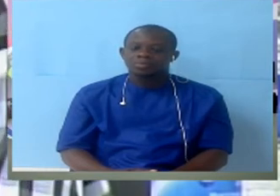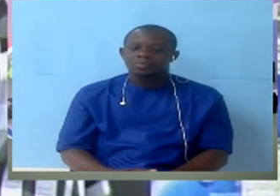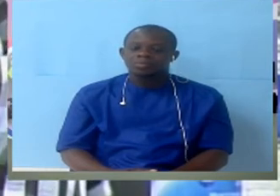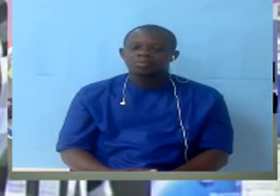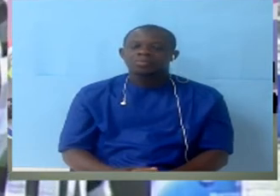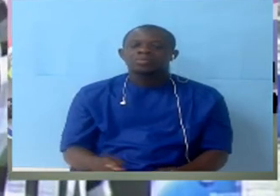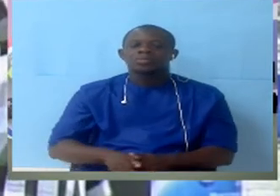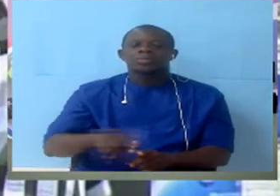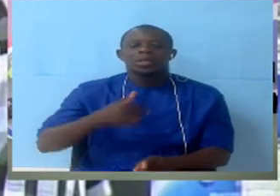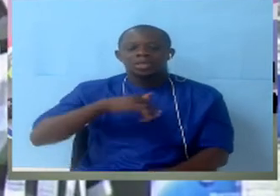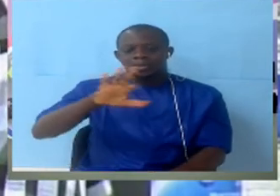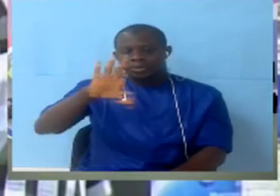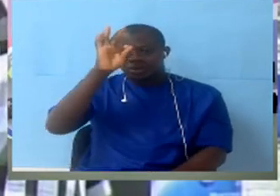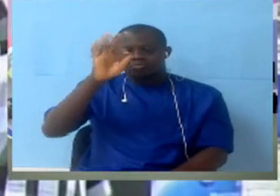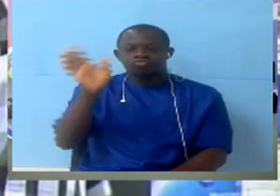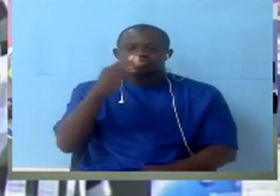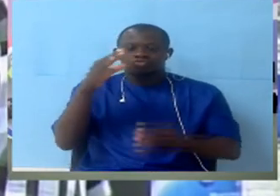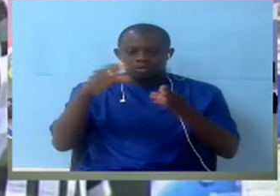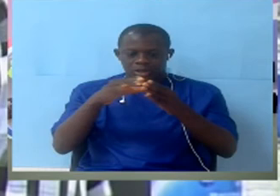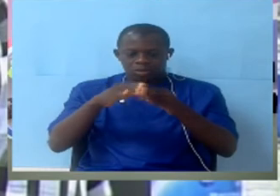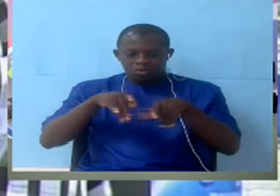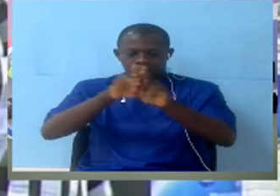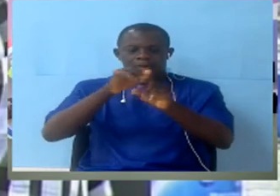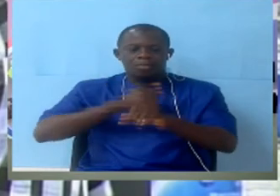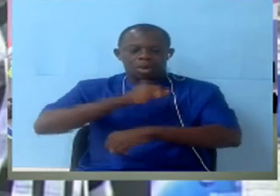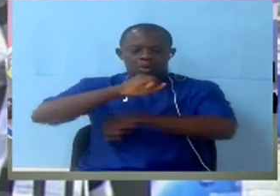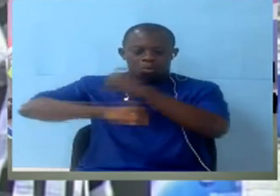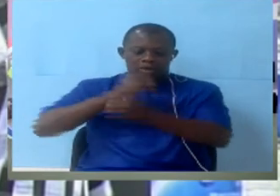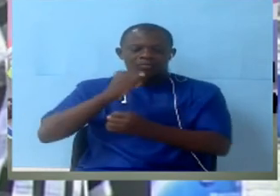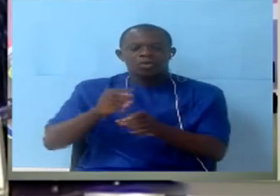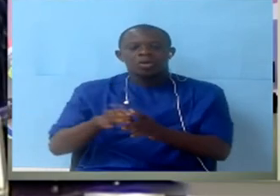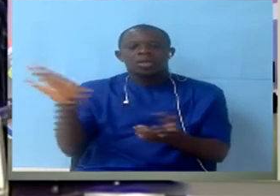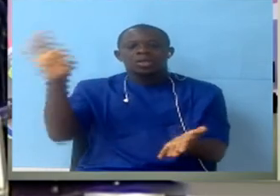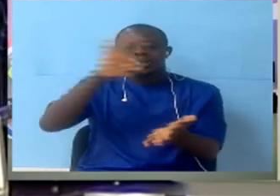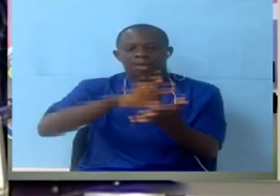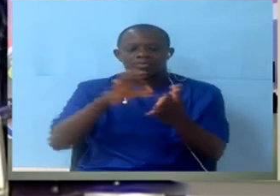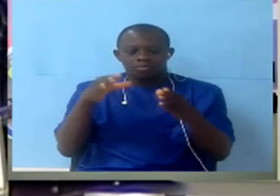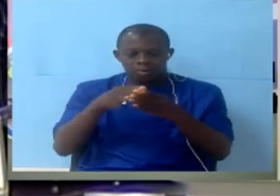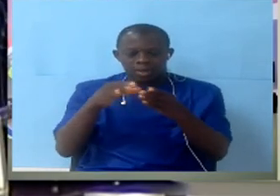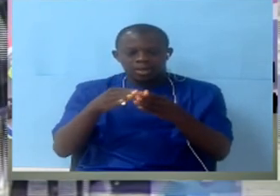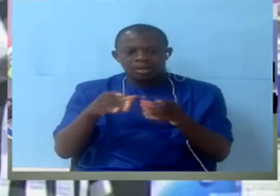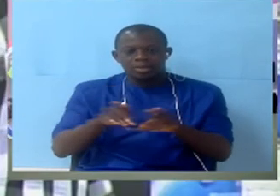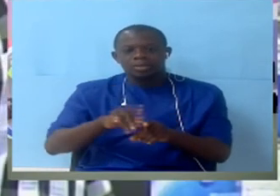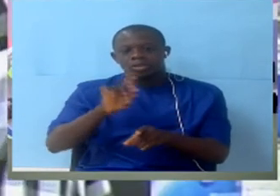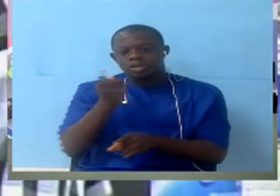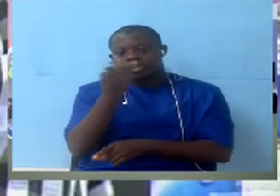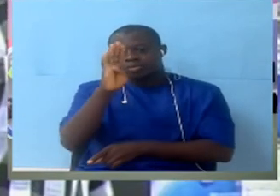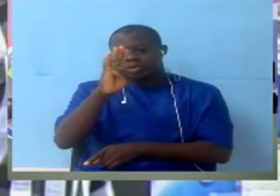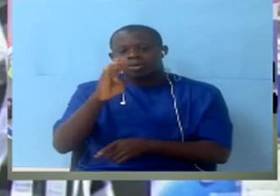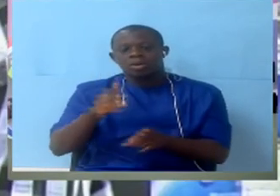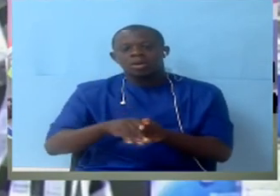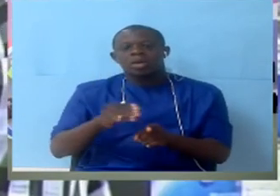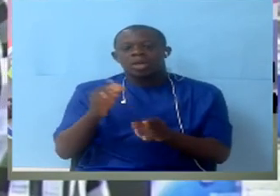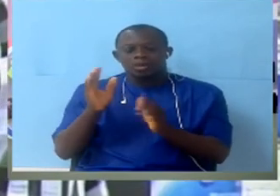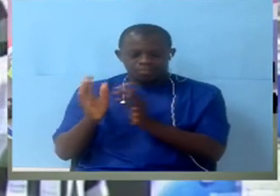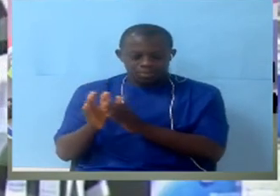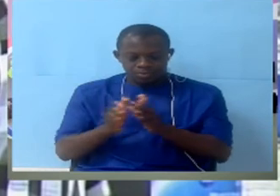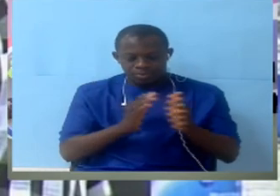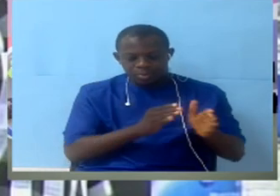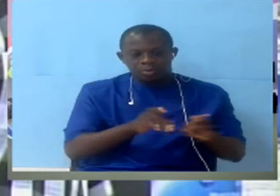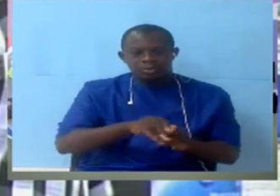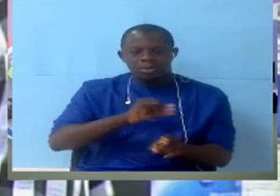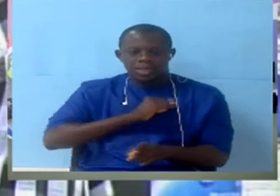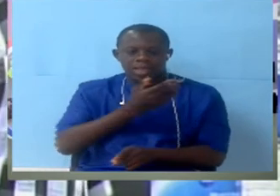Guinea-Bissau. In fact, I decided to go along with my wife. We went together to Guinea-Bissau. Was nga arrange wala ñama na finte wati kel ko bojang. That's how I arranged it. We